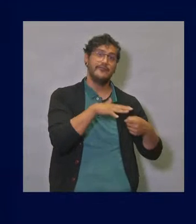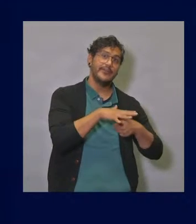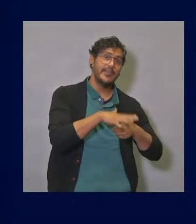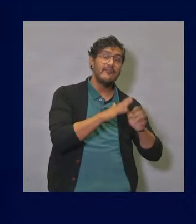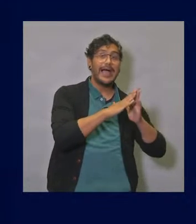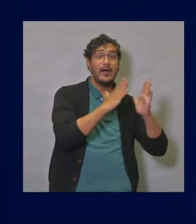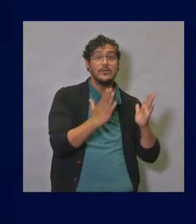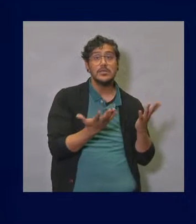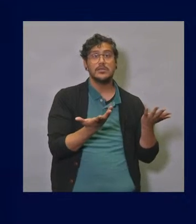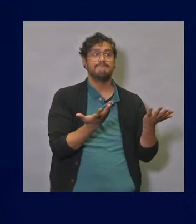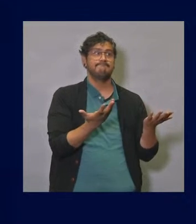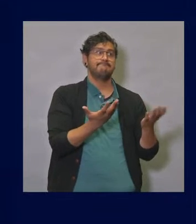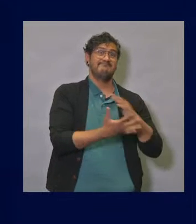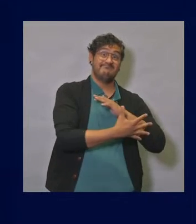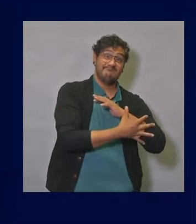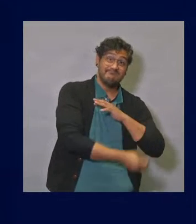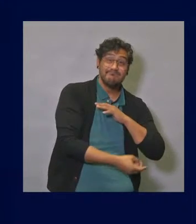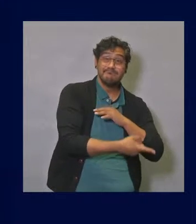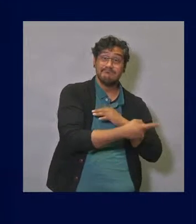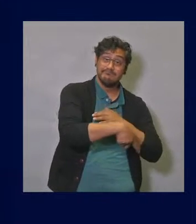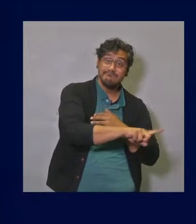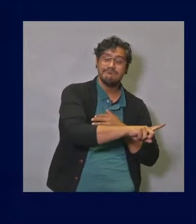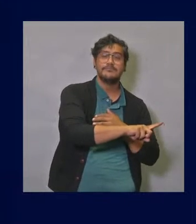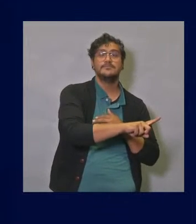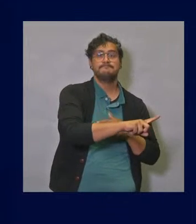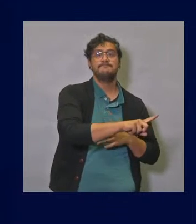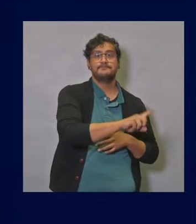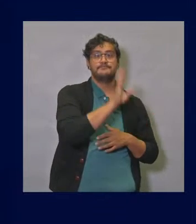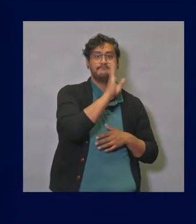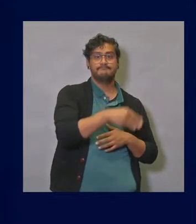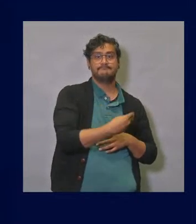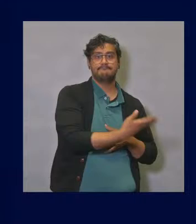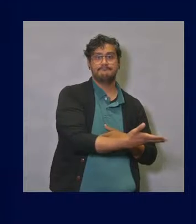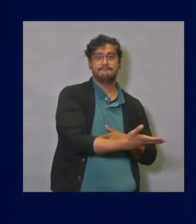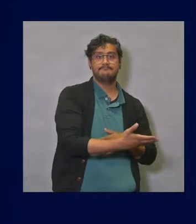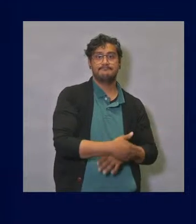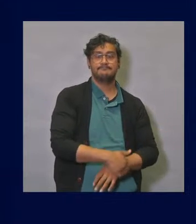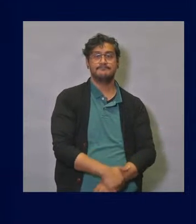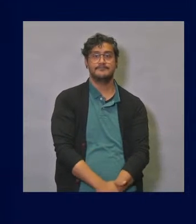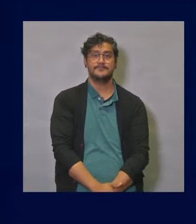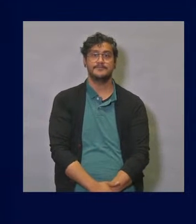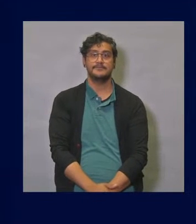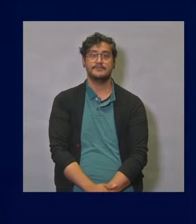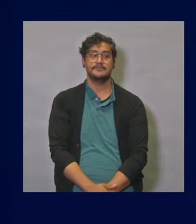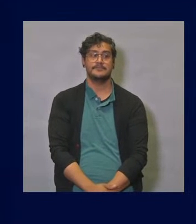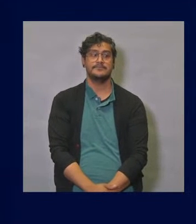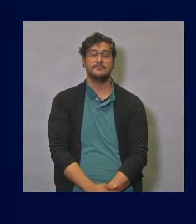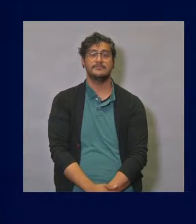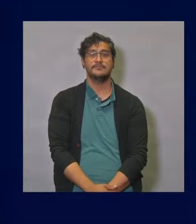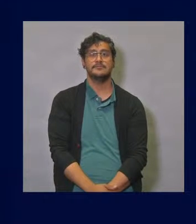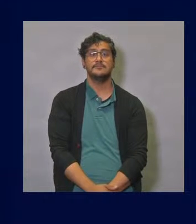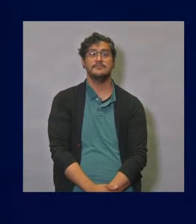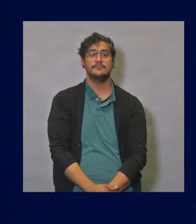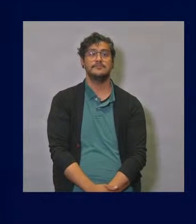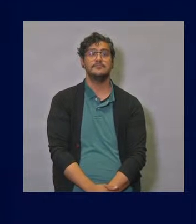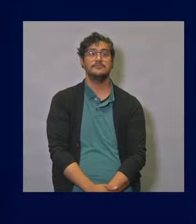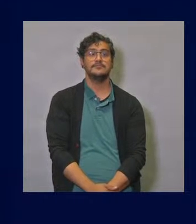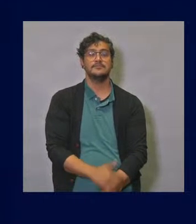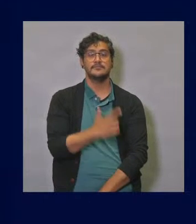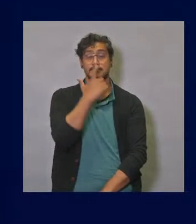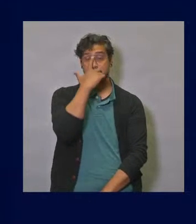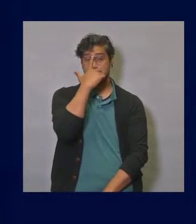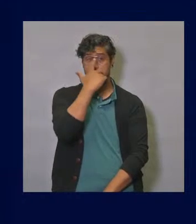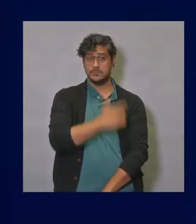economic instability, and other factors are contributing to the lower levels of community health. I'll take the next